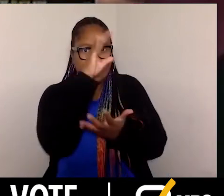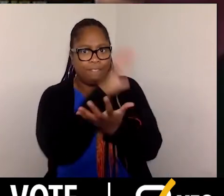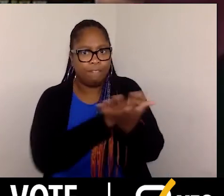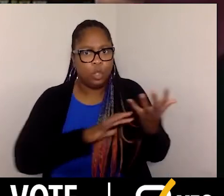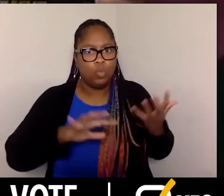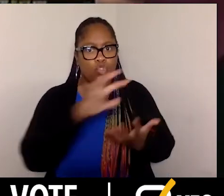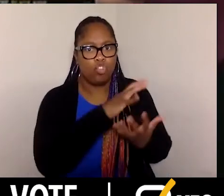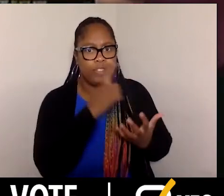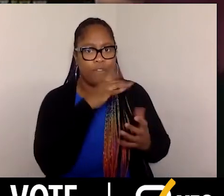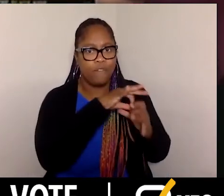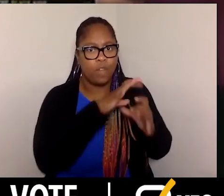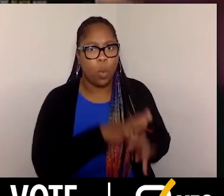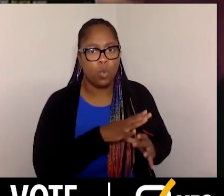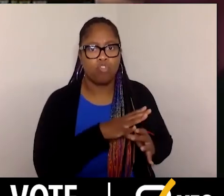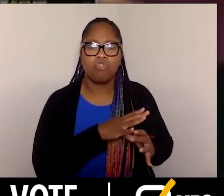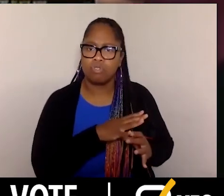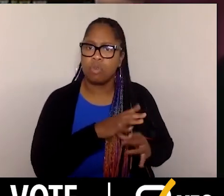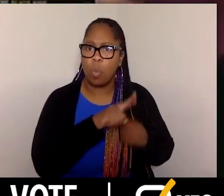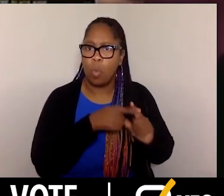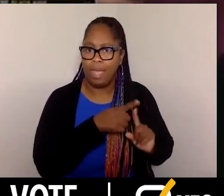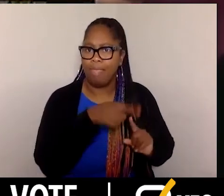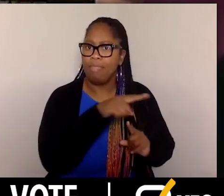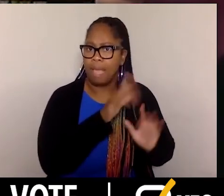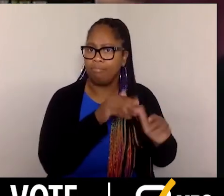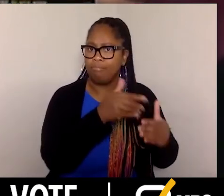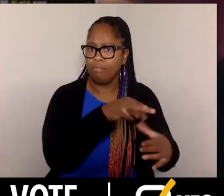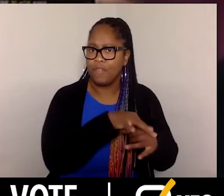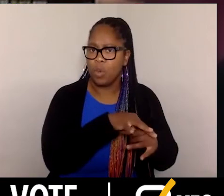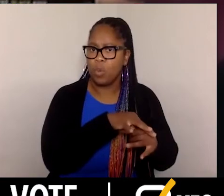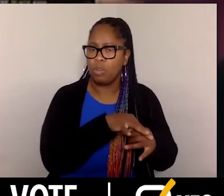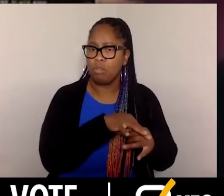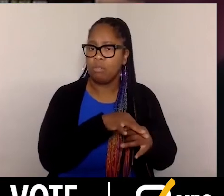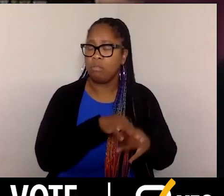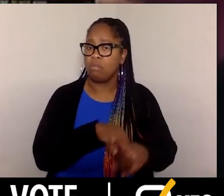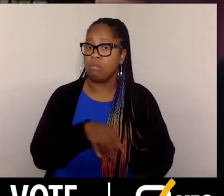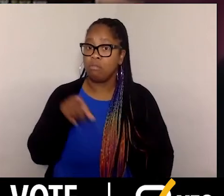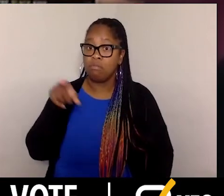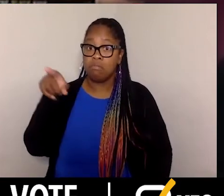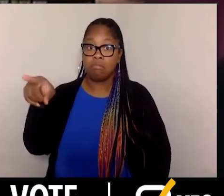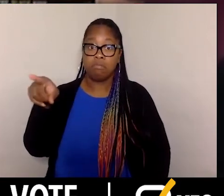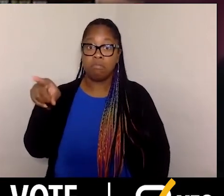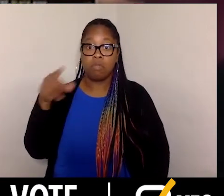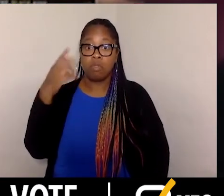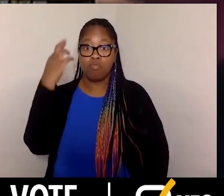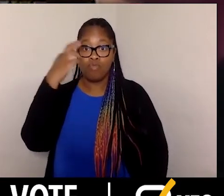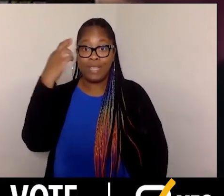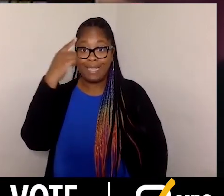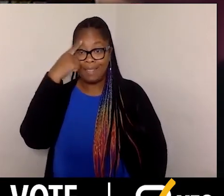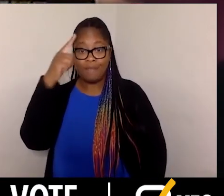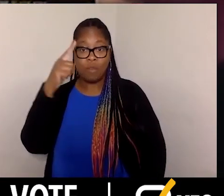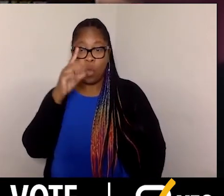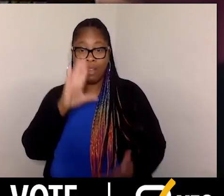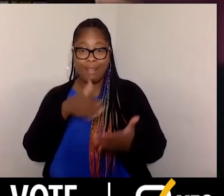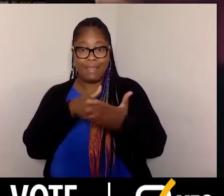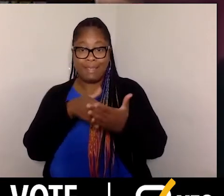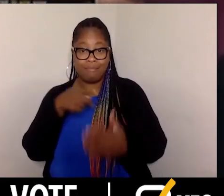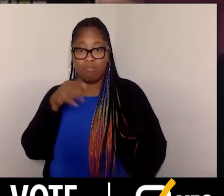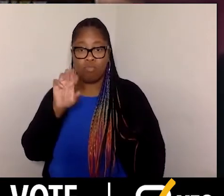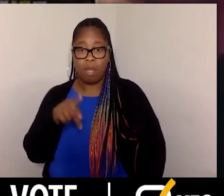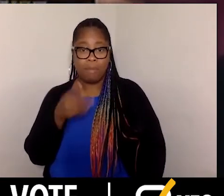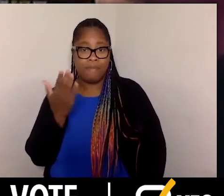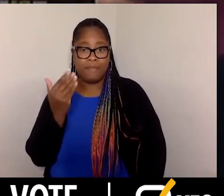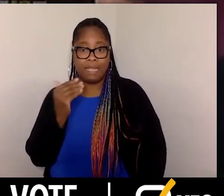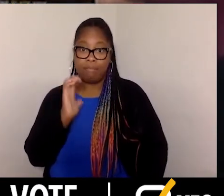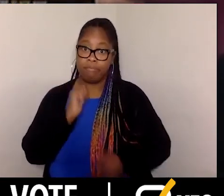their ballots. Her opposition to Proposition 15 is not based on ideals.